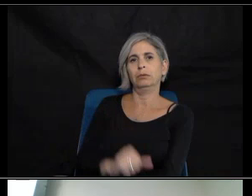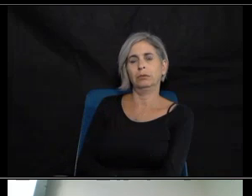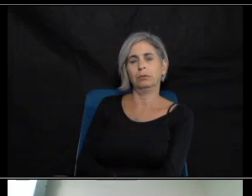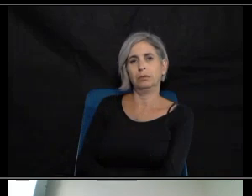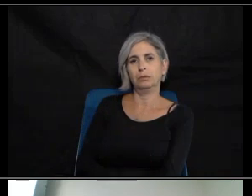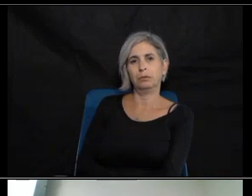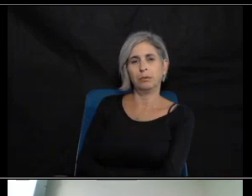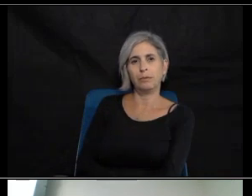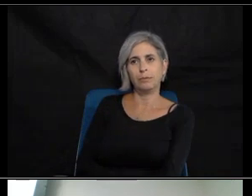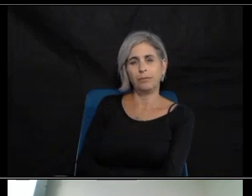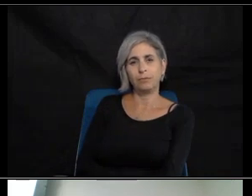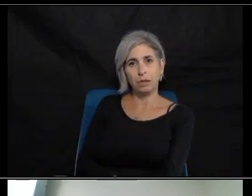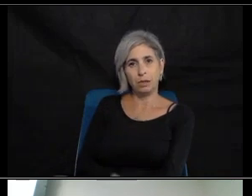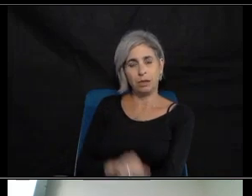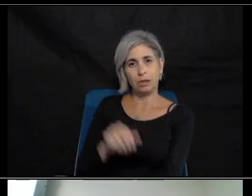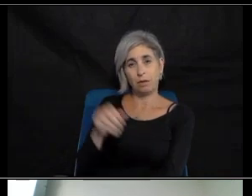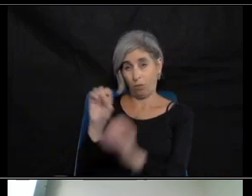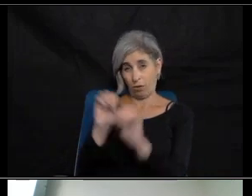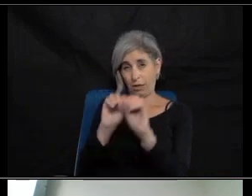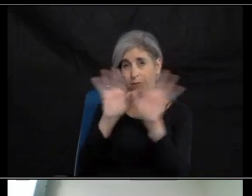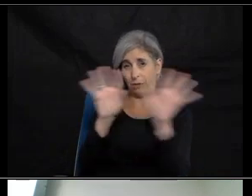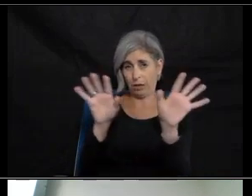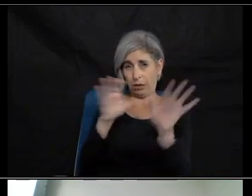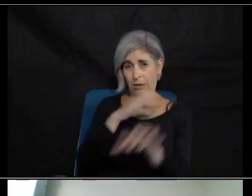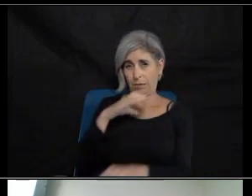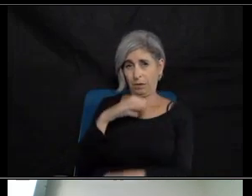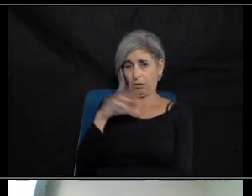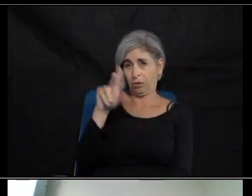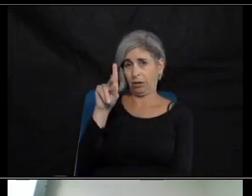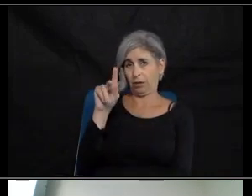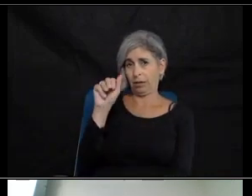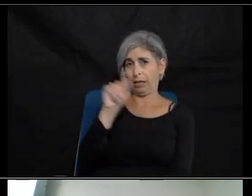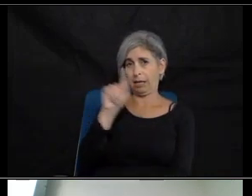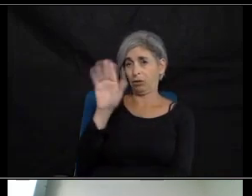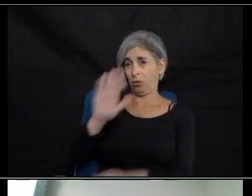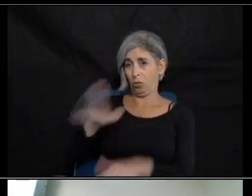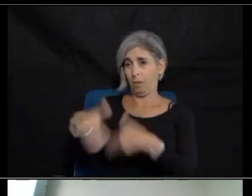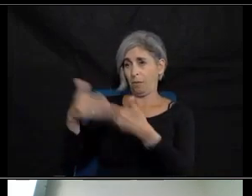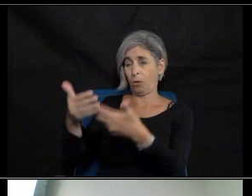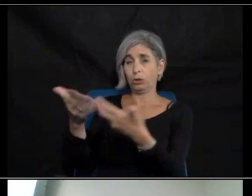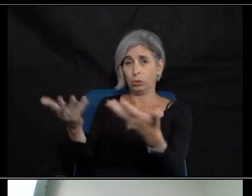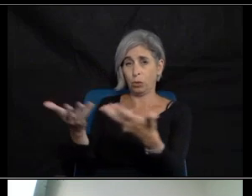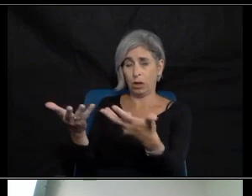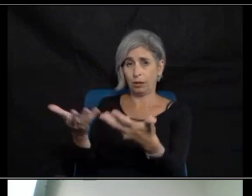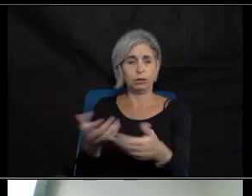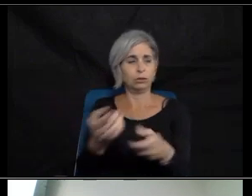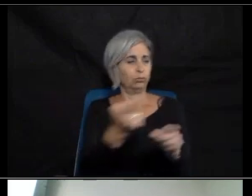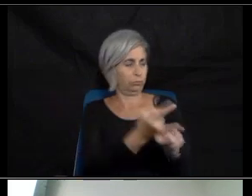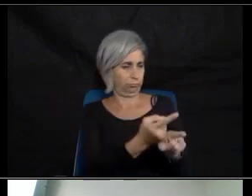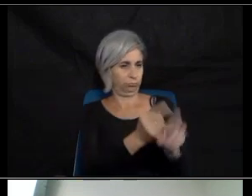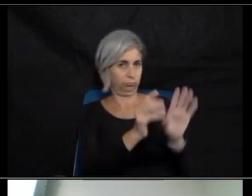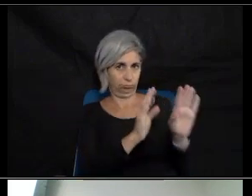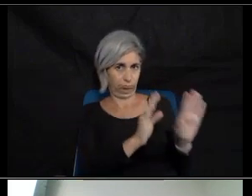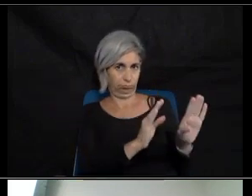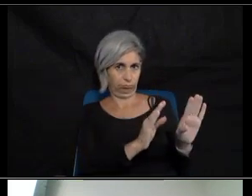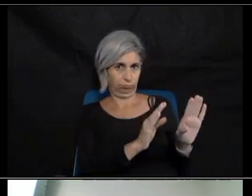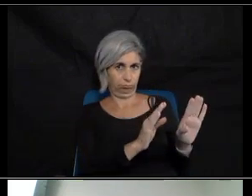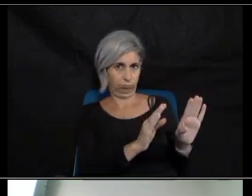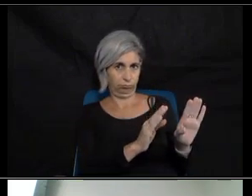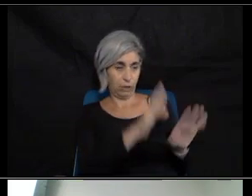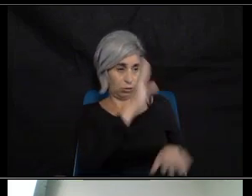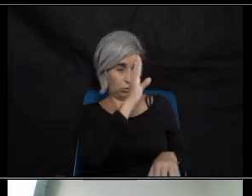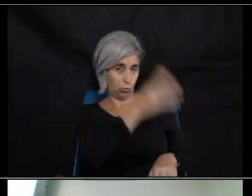So the point of clarification, Commissioner Katz, can you restate your motion? Correct. So to direct city